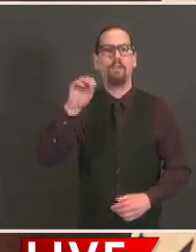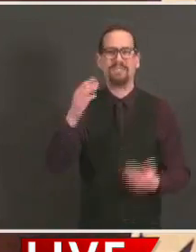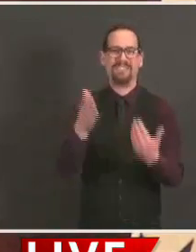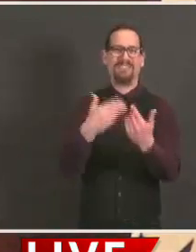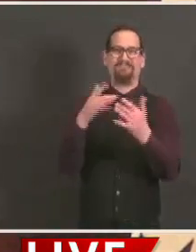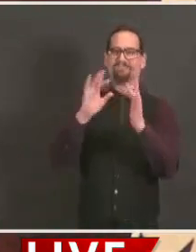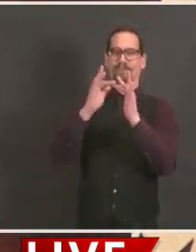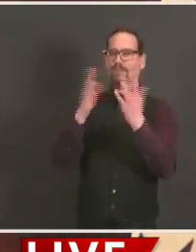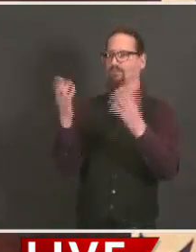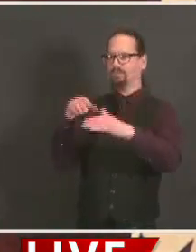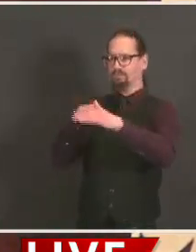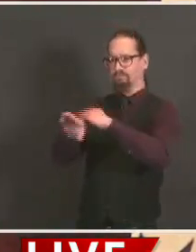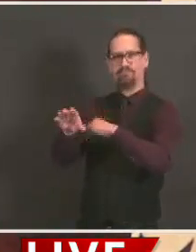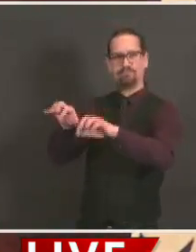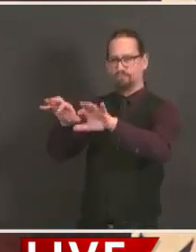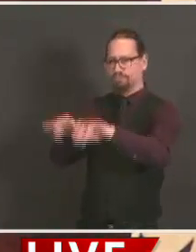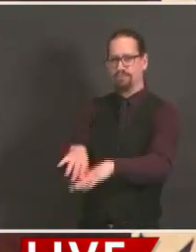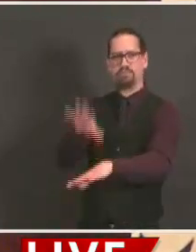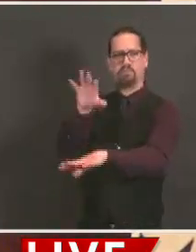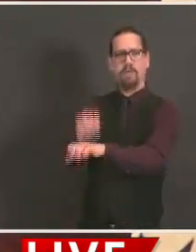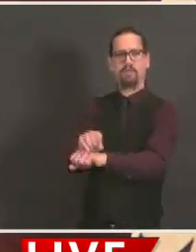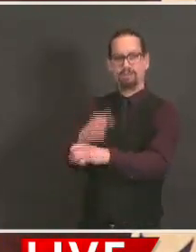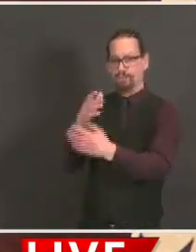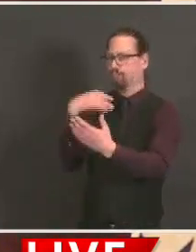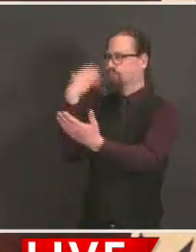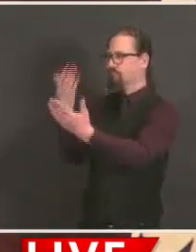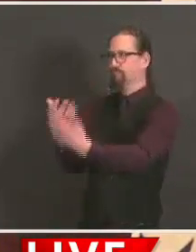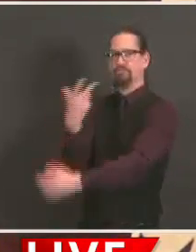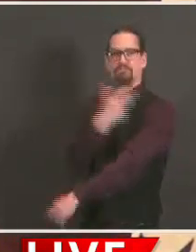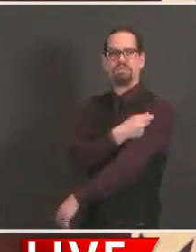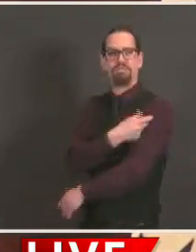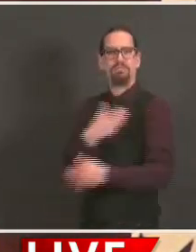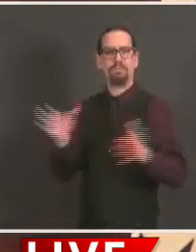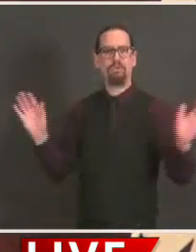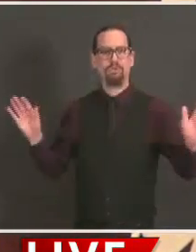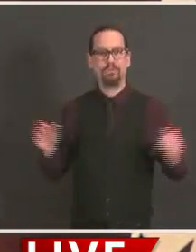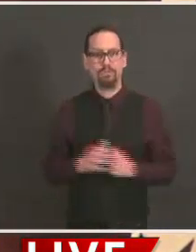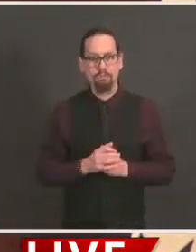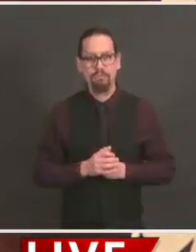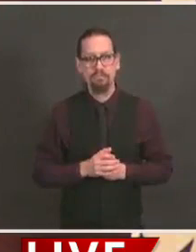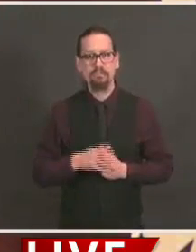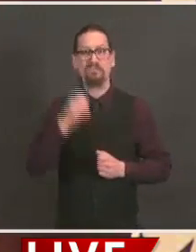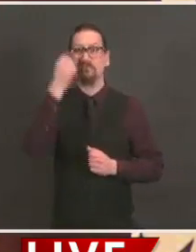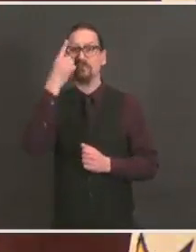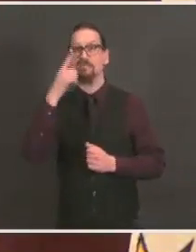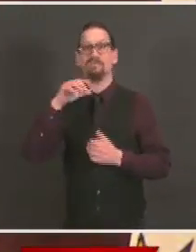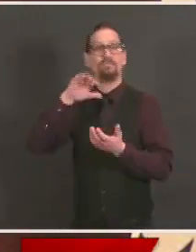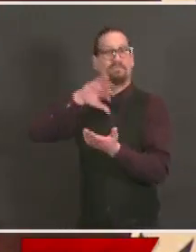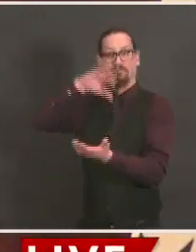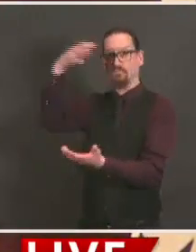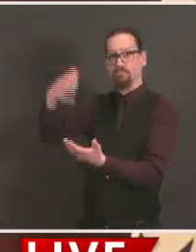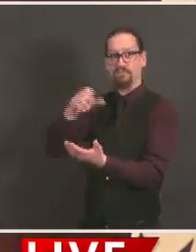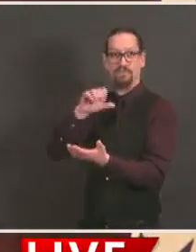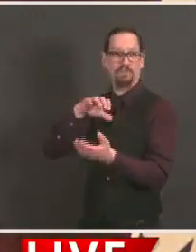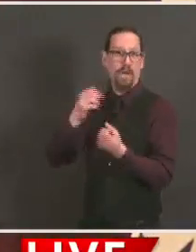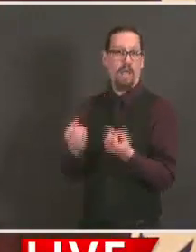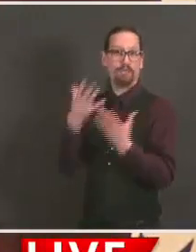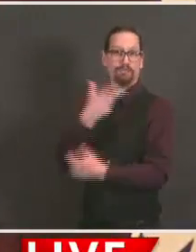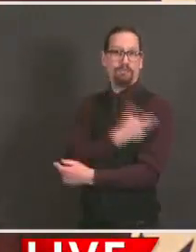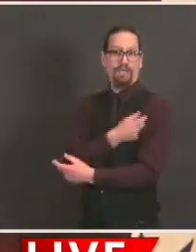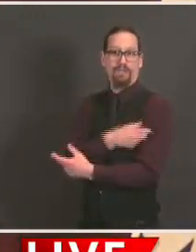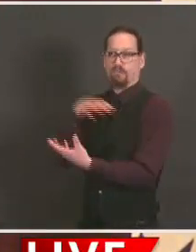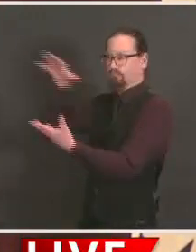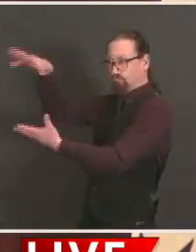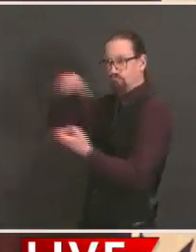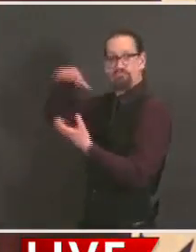Because we are still only getting a limited amount of vaccine, relatively speaking, each week, the three channels that I